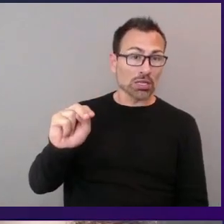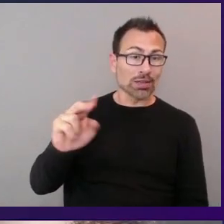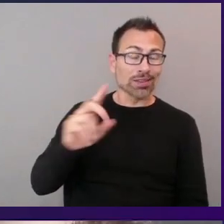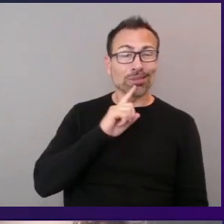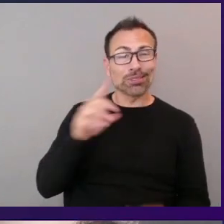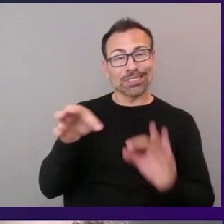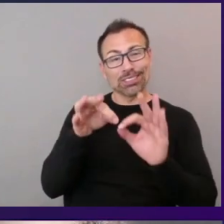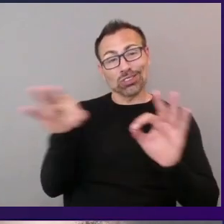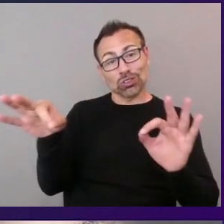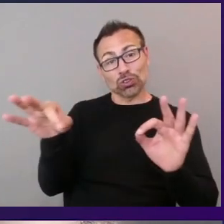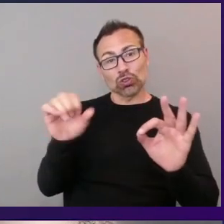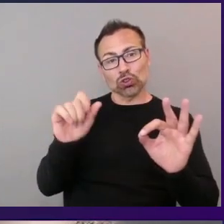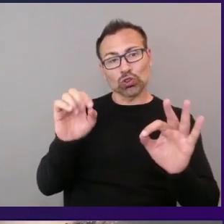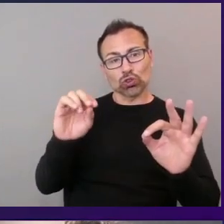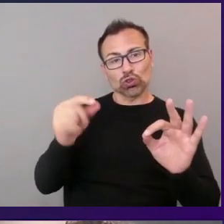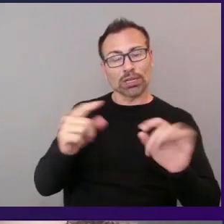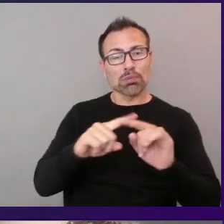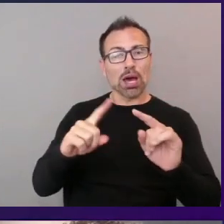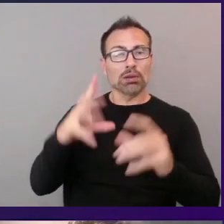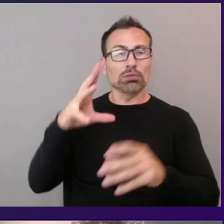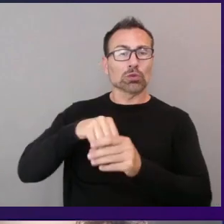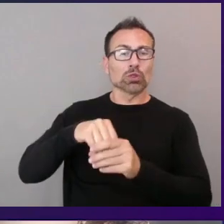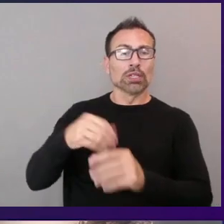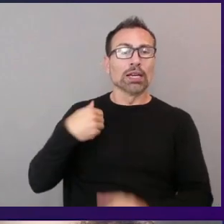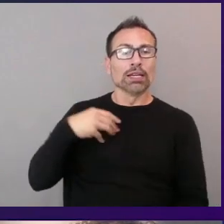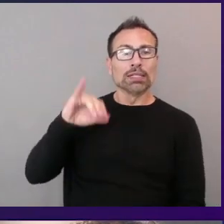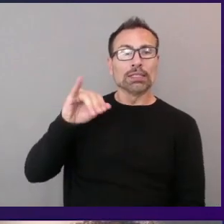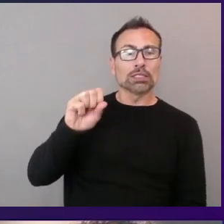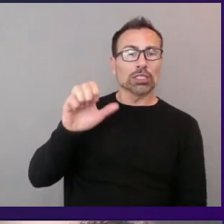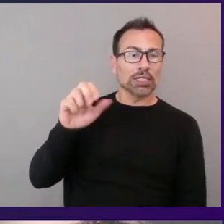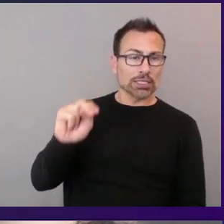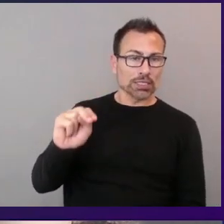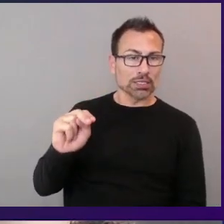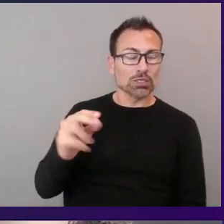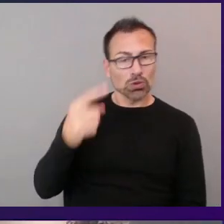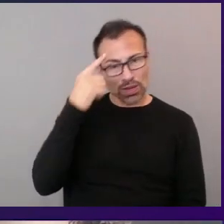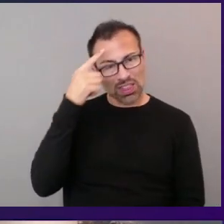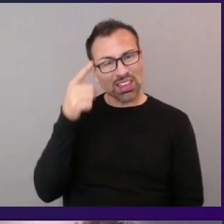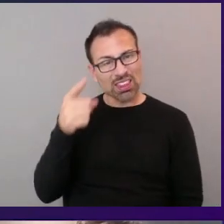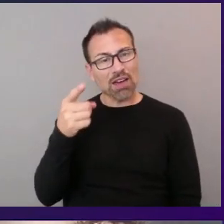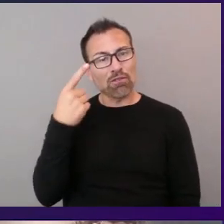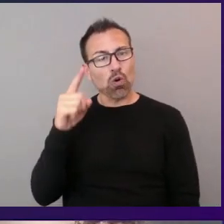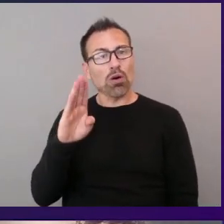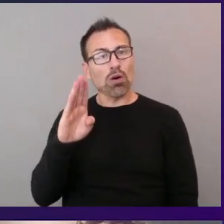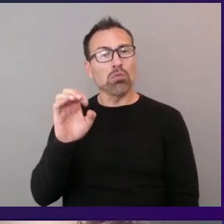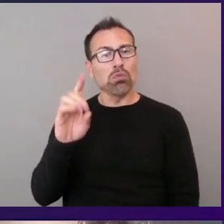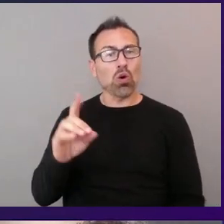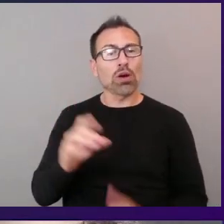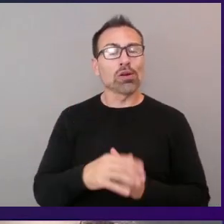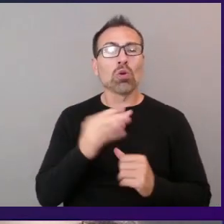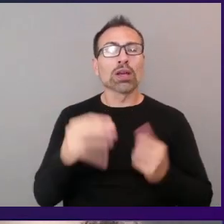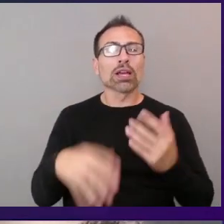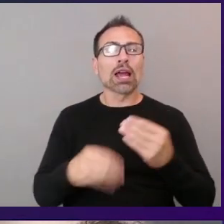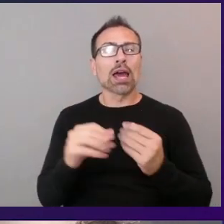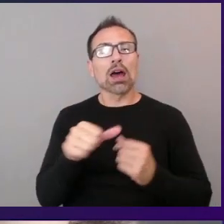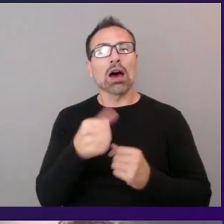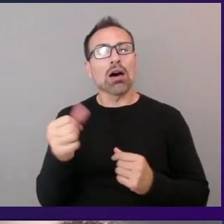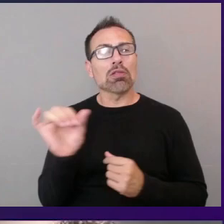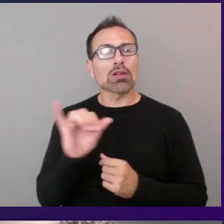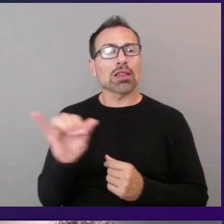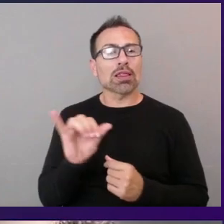JSON. So we can pick AWS JSON as a type for board. We can add other fields such as the